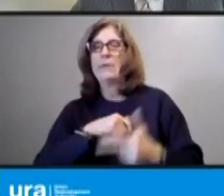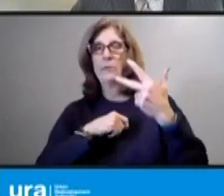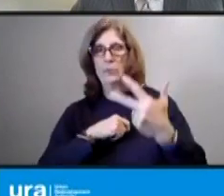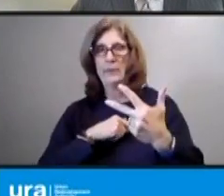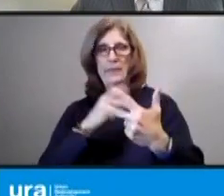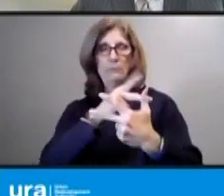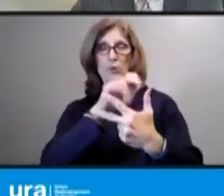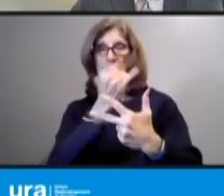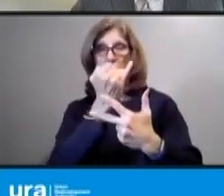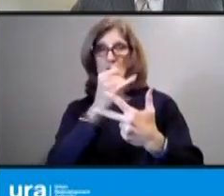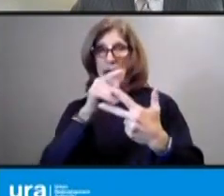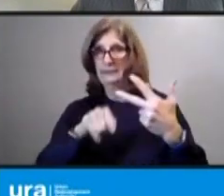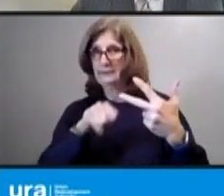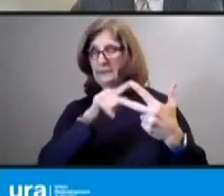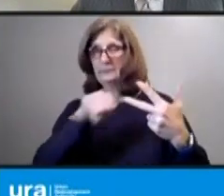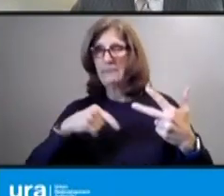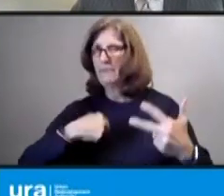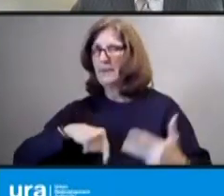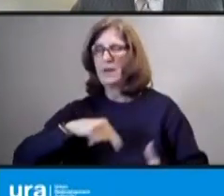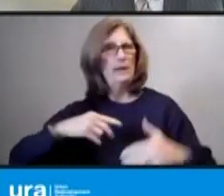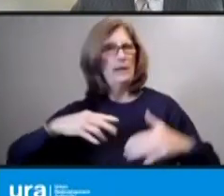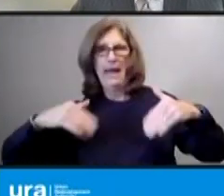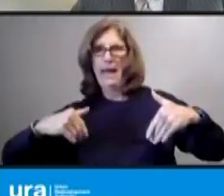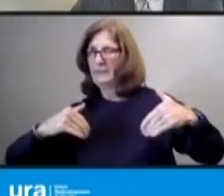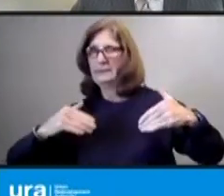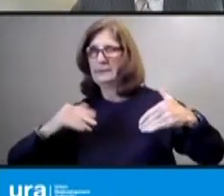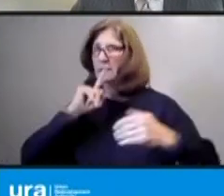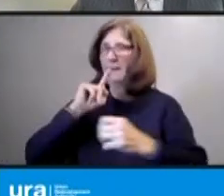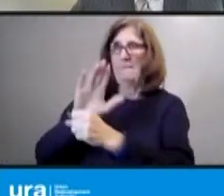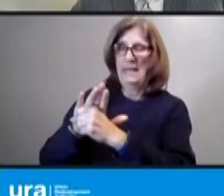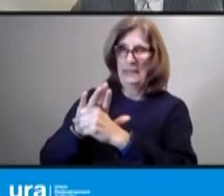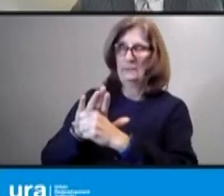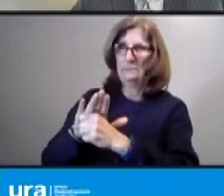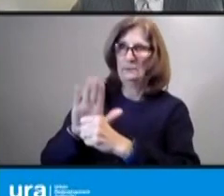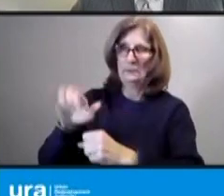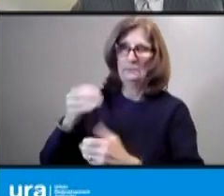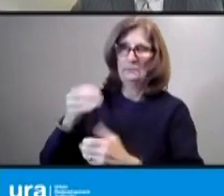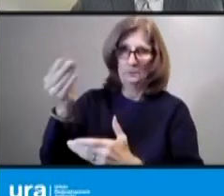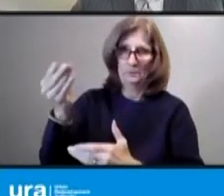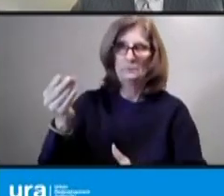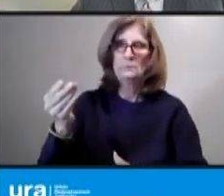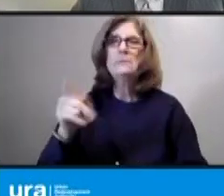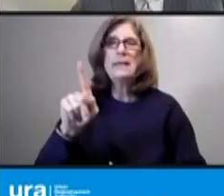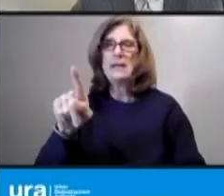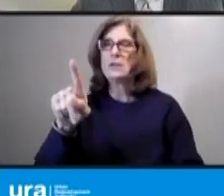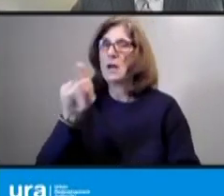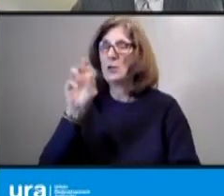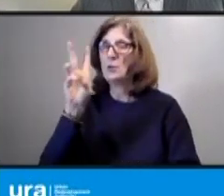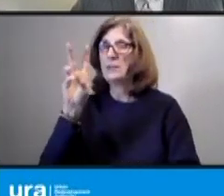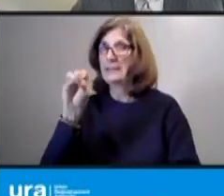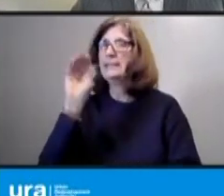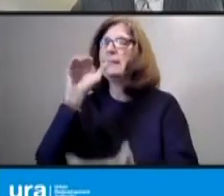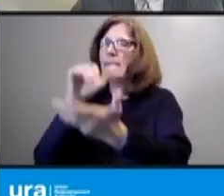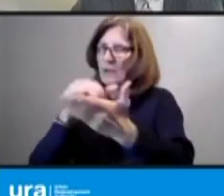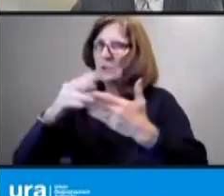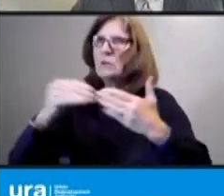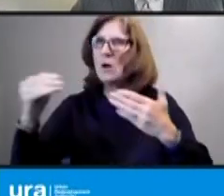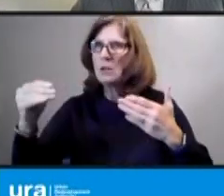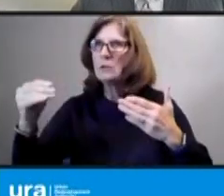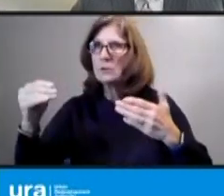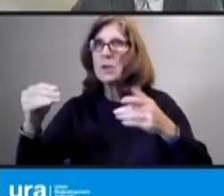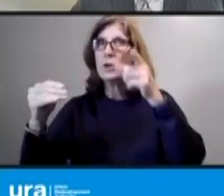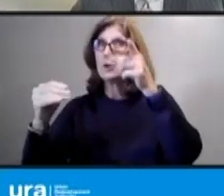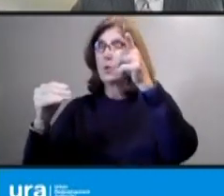in the works but haven't been committed yet, worth another $160,000. So that amount